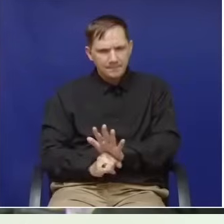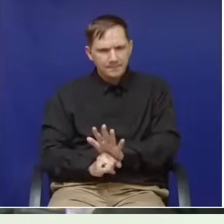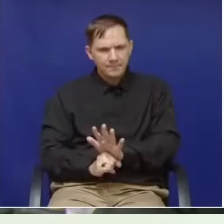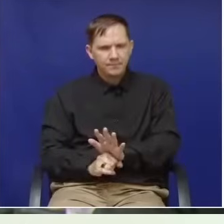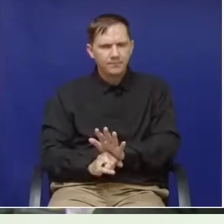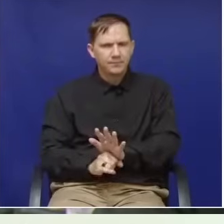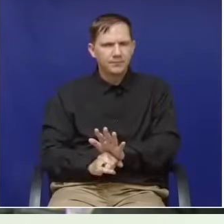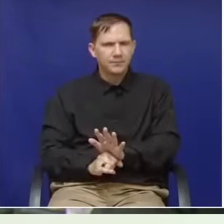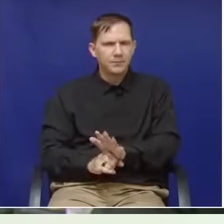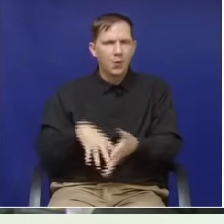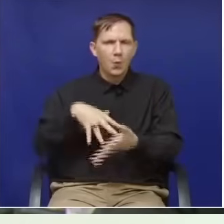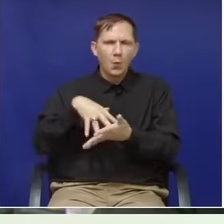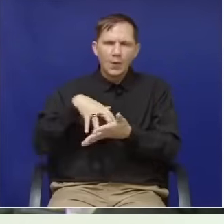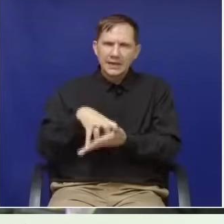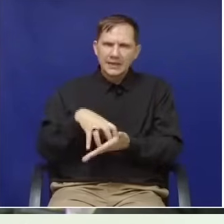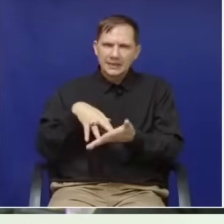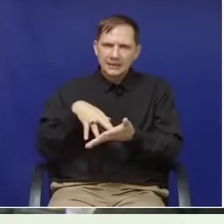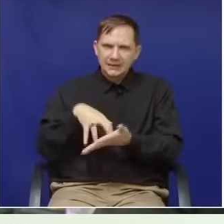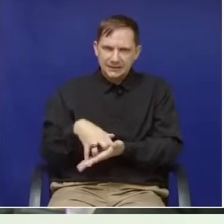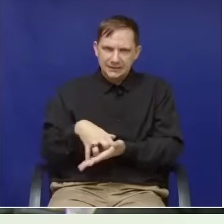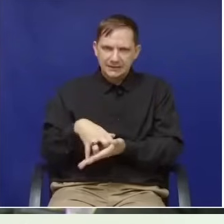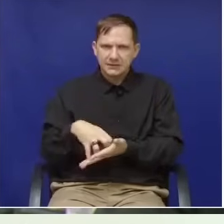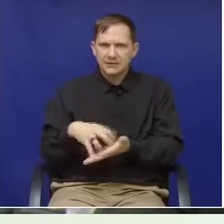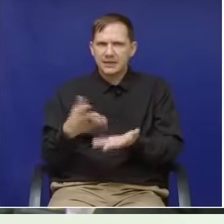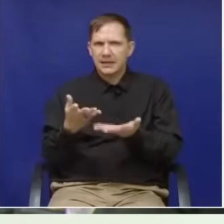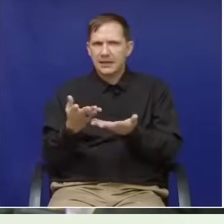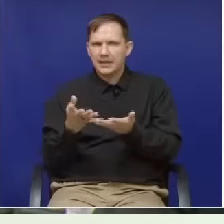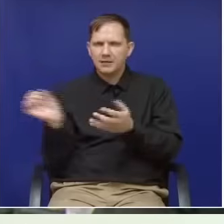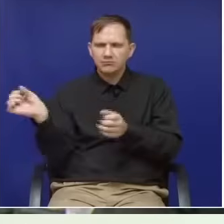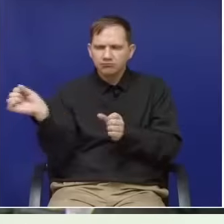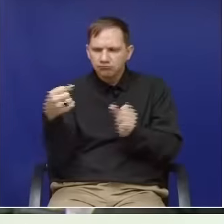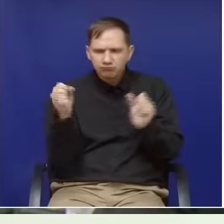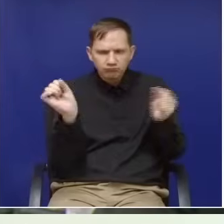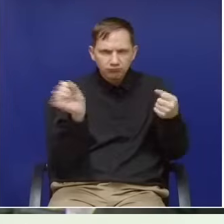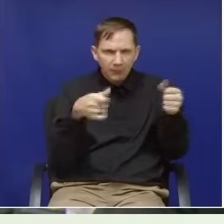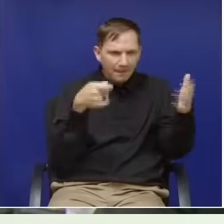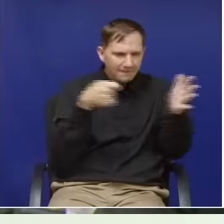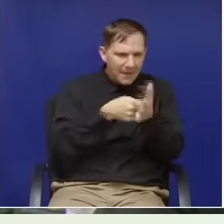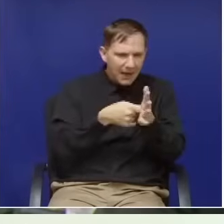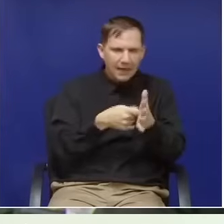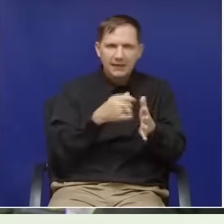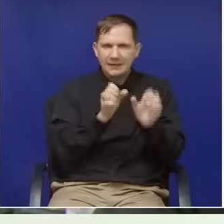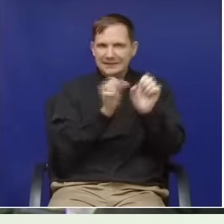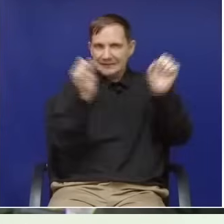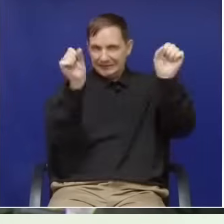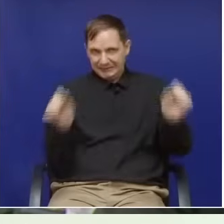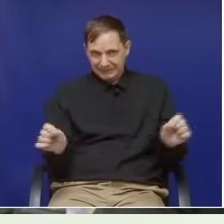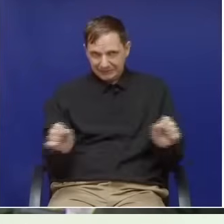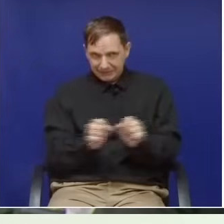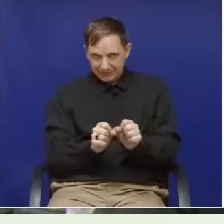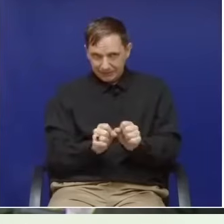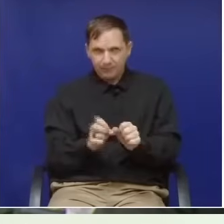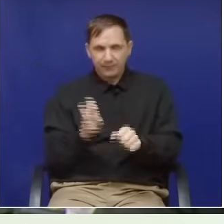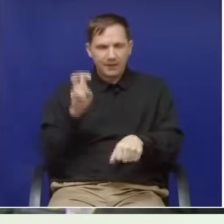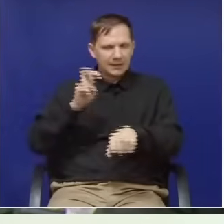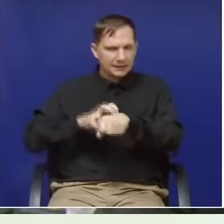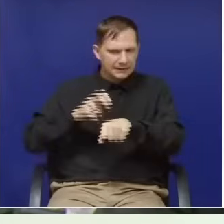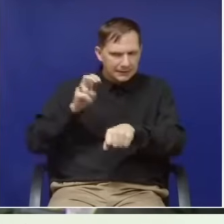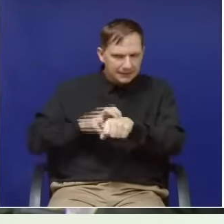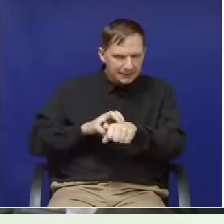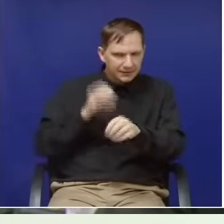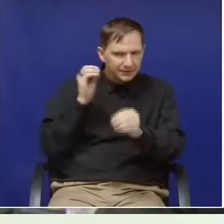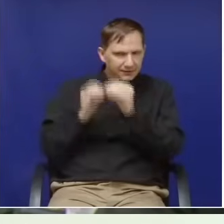systems, implementing reforms that will contribute to the broader restructuring of public procurement and